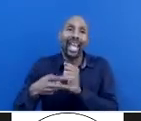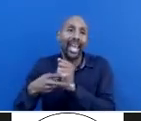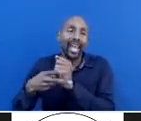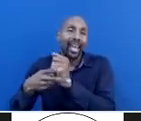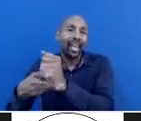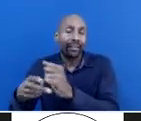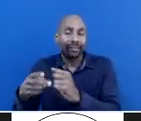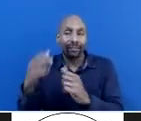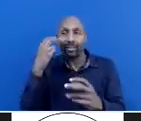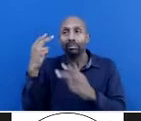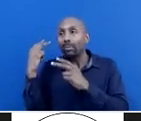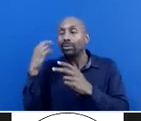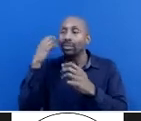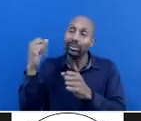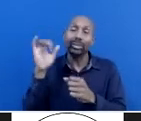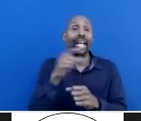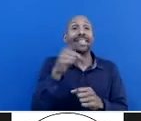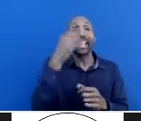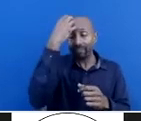forgotten, about books that had been thrown away.